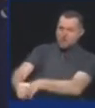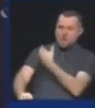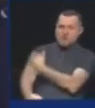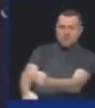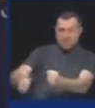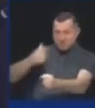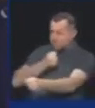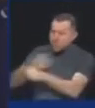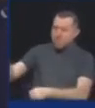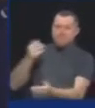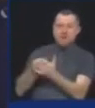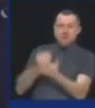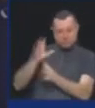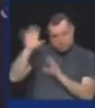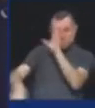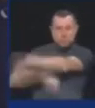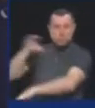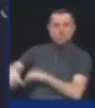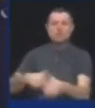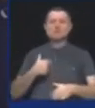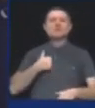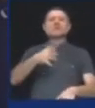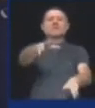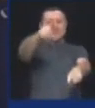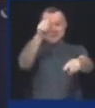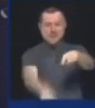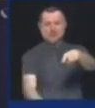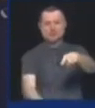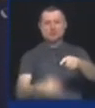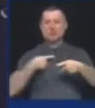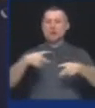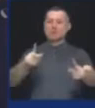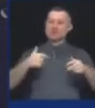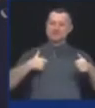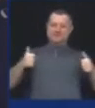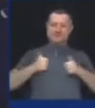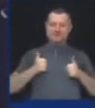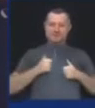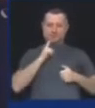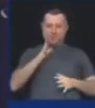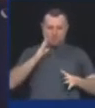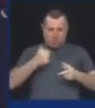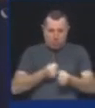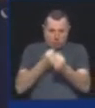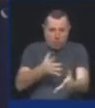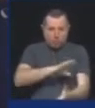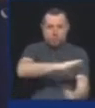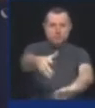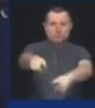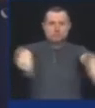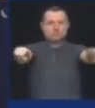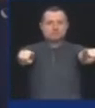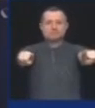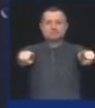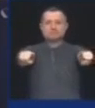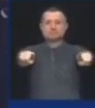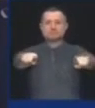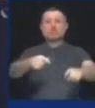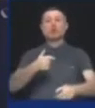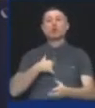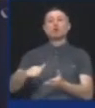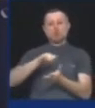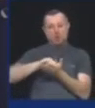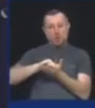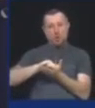minute, Pelosi crime family? I thought Cuomo was running it. No, Cuomo's not running it. Nancy Pelosi is. This is her